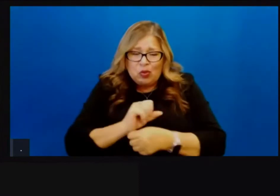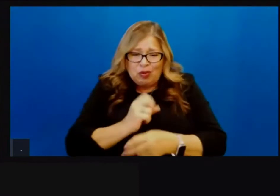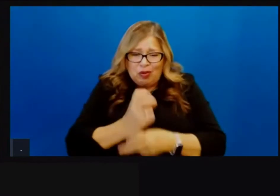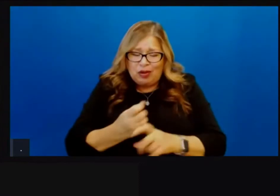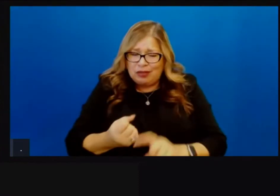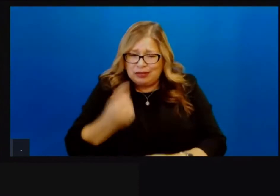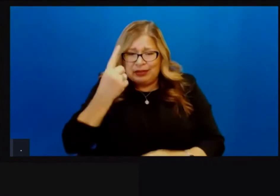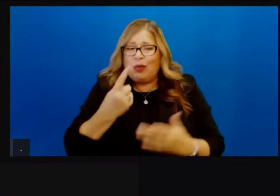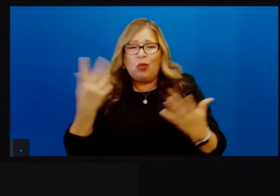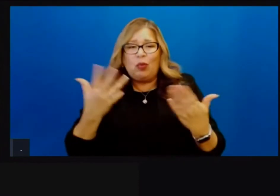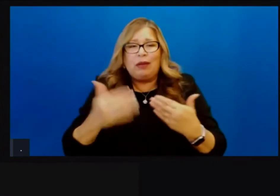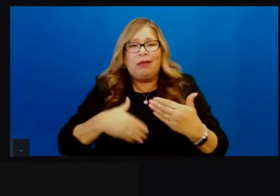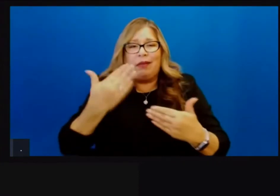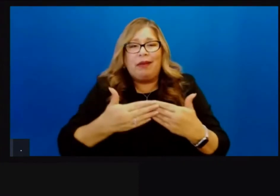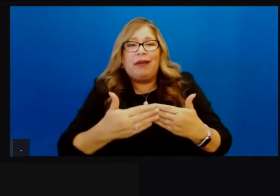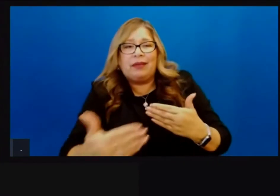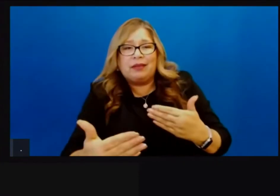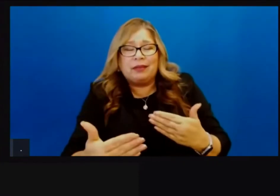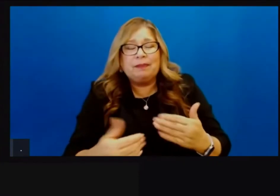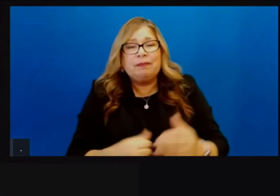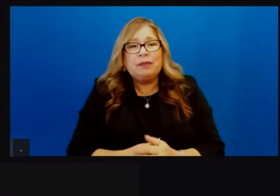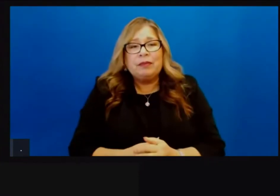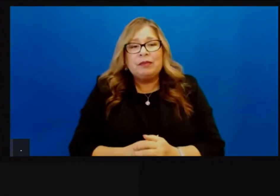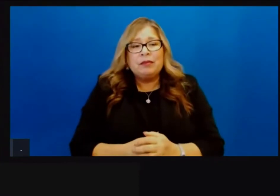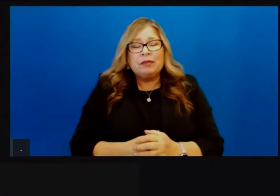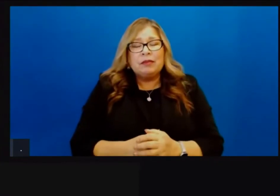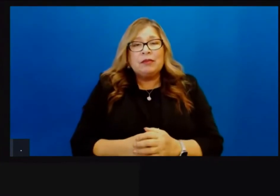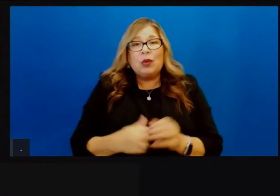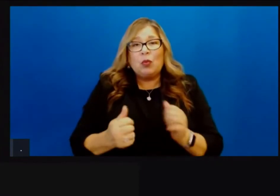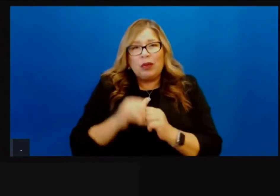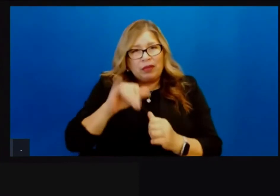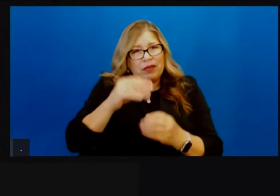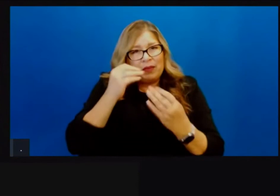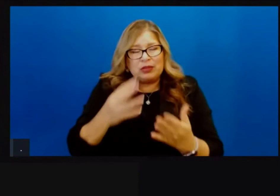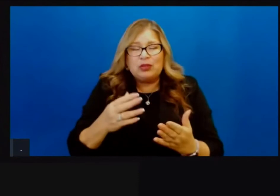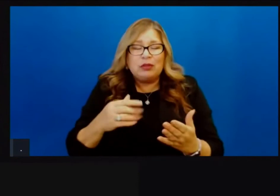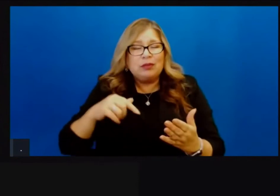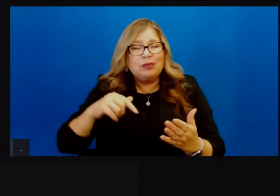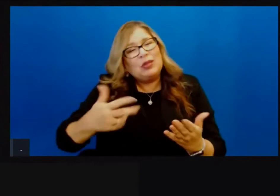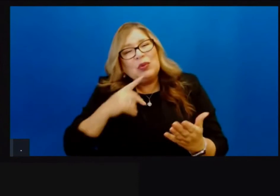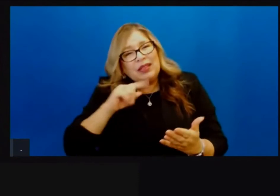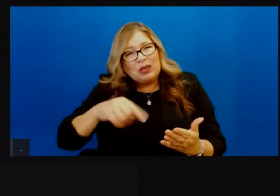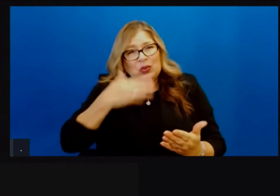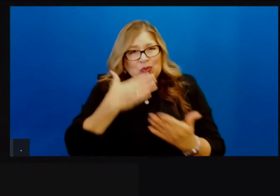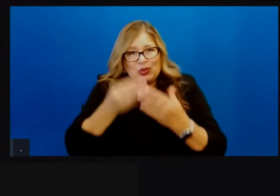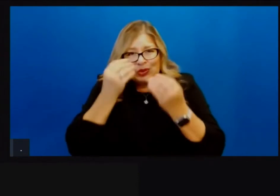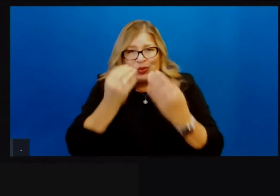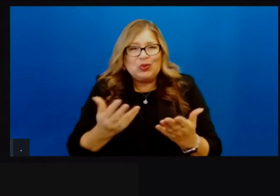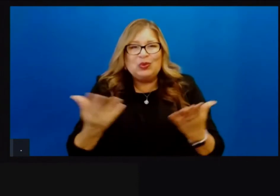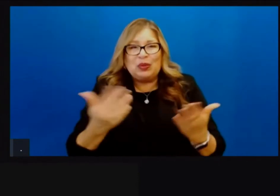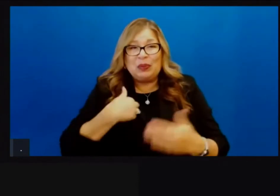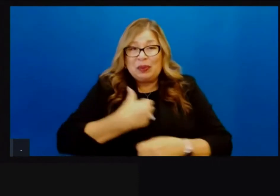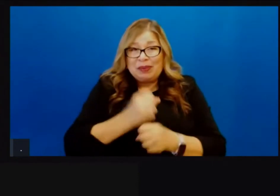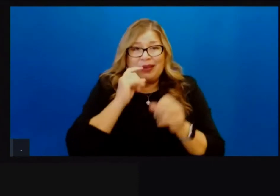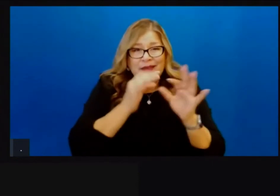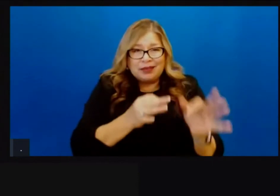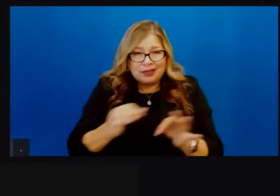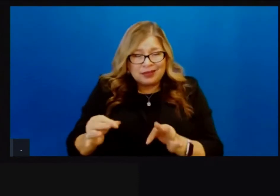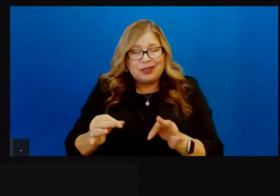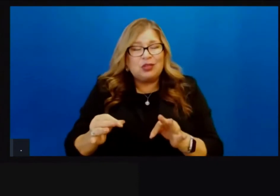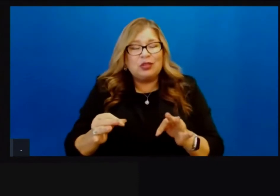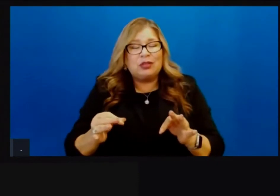should go next. And I think with this, the good news is we're making this decision with the knowledge that we have work to do